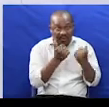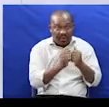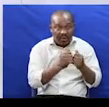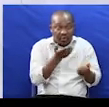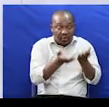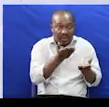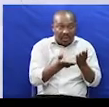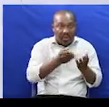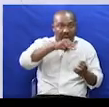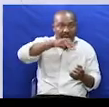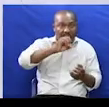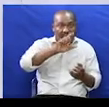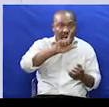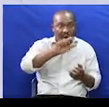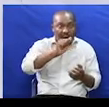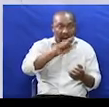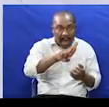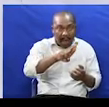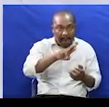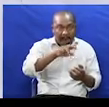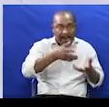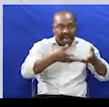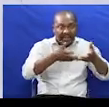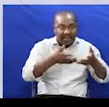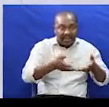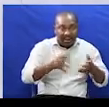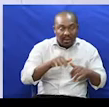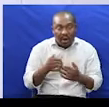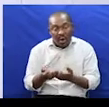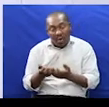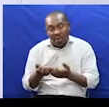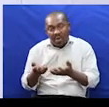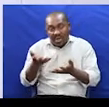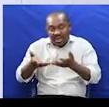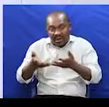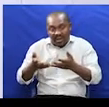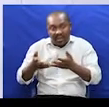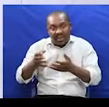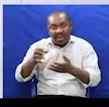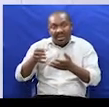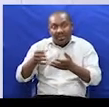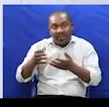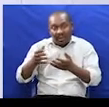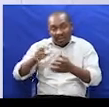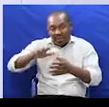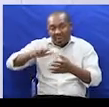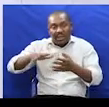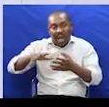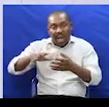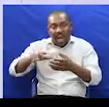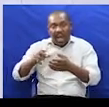or if you want to determine the percentage purity within a compound, or if you want to determine the rate of